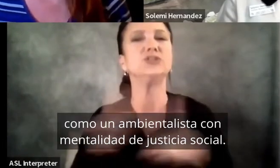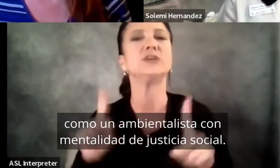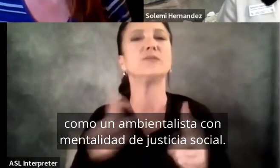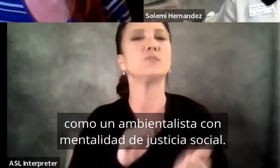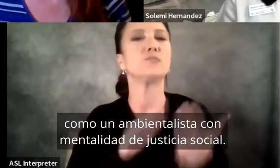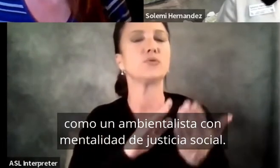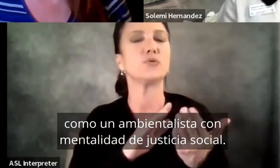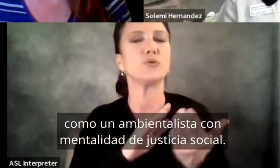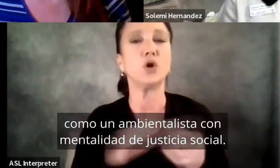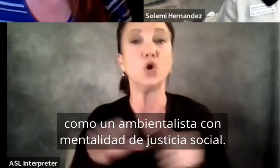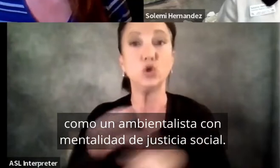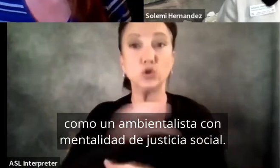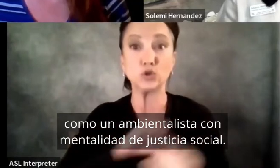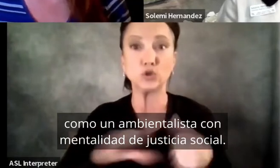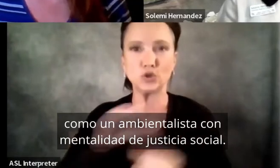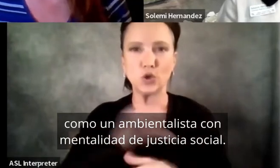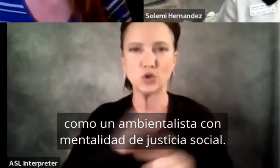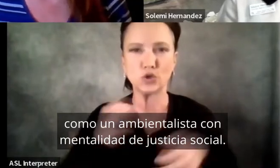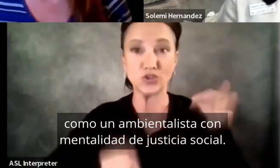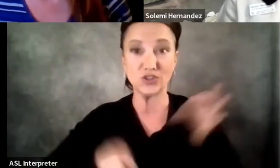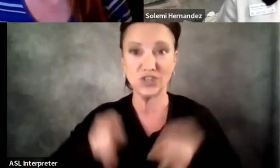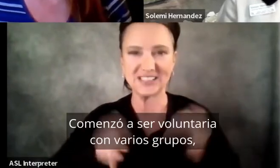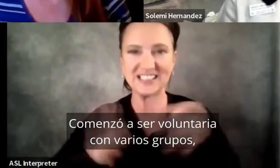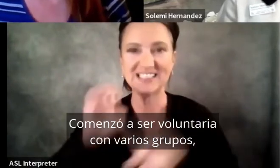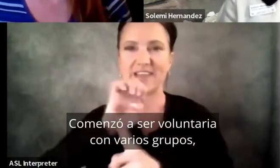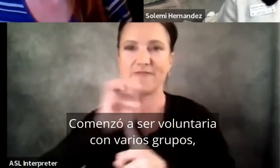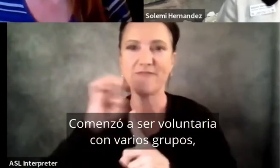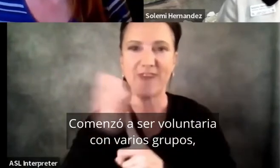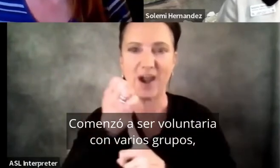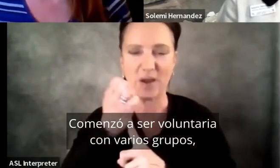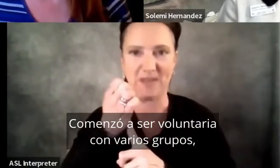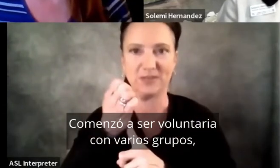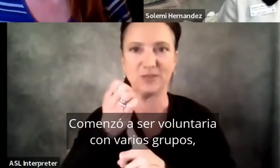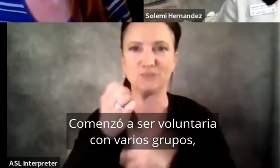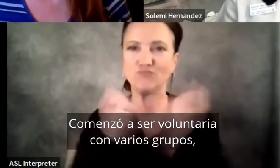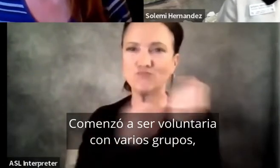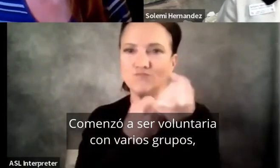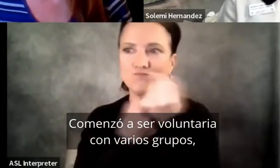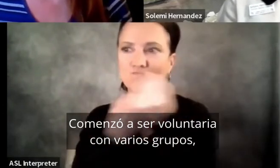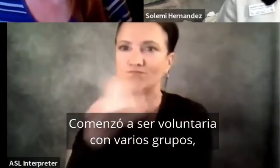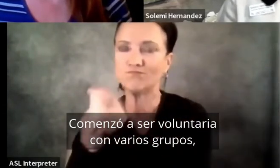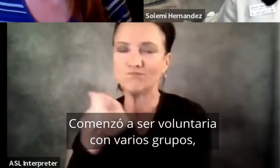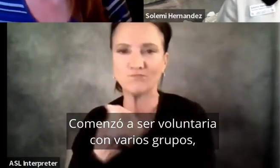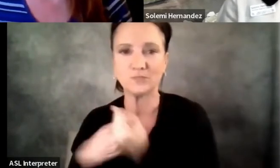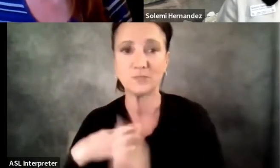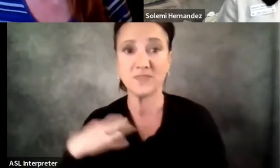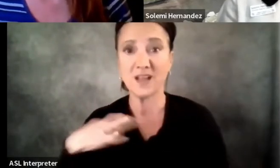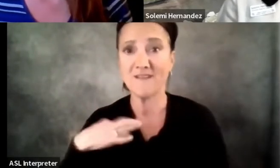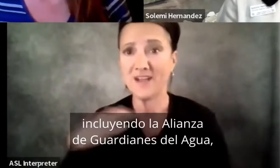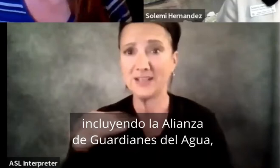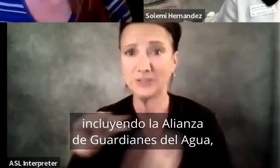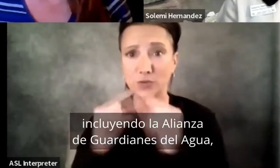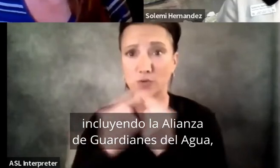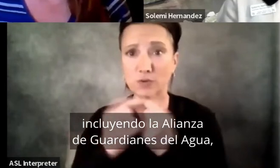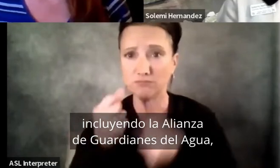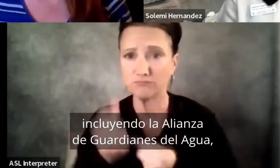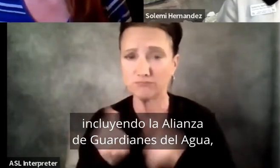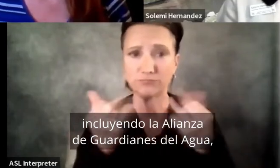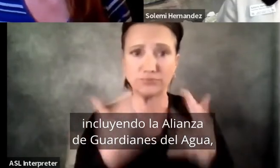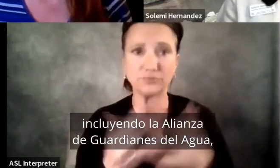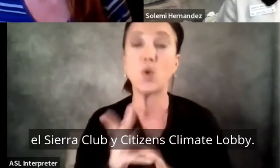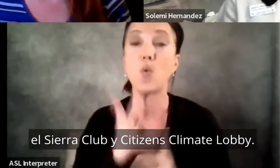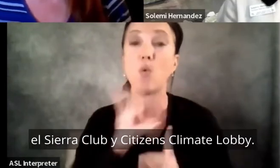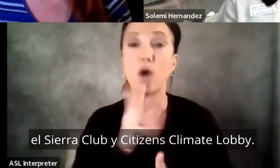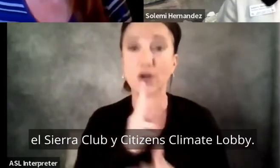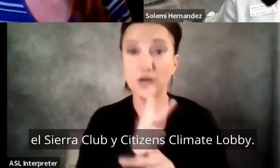social justice-minded environmentalist. She began to volunteer with various groups, including the Waterkeeper